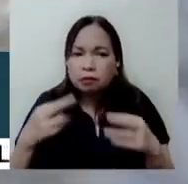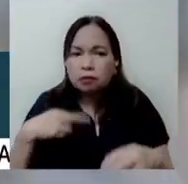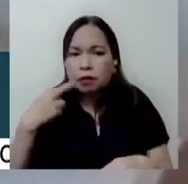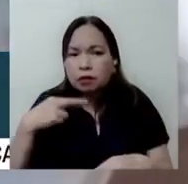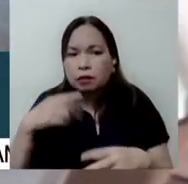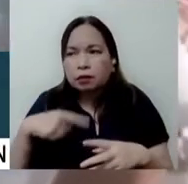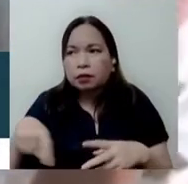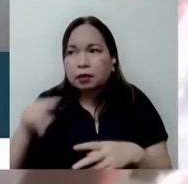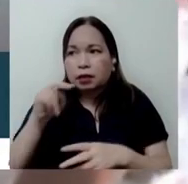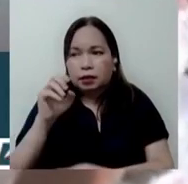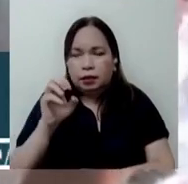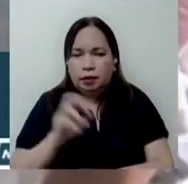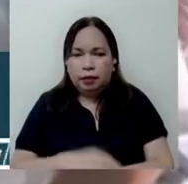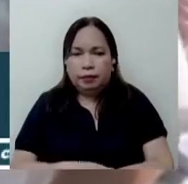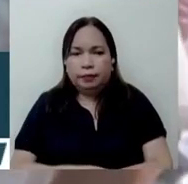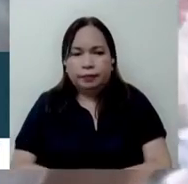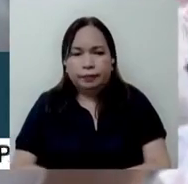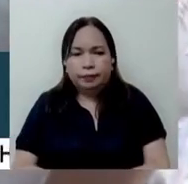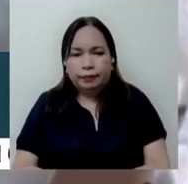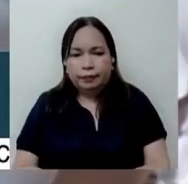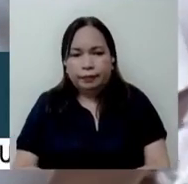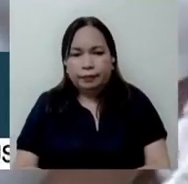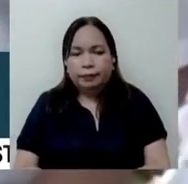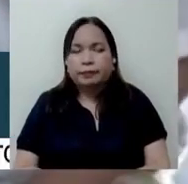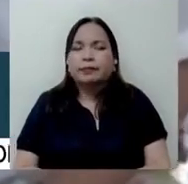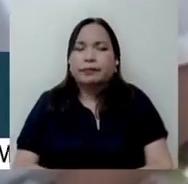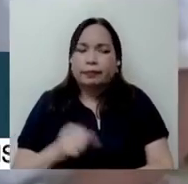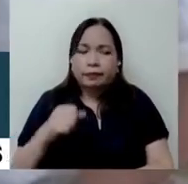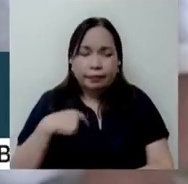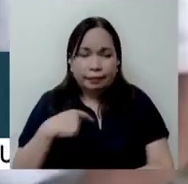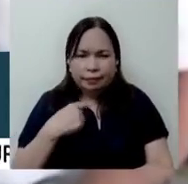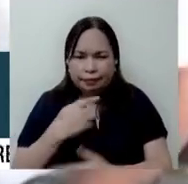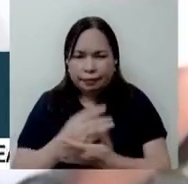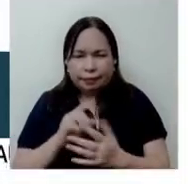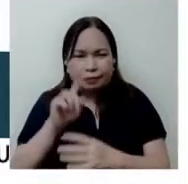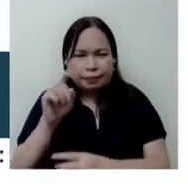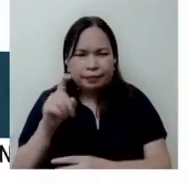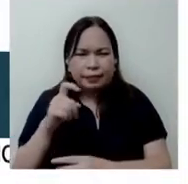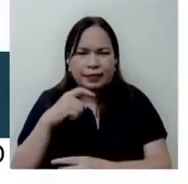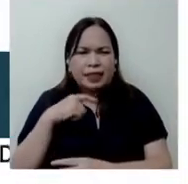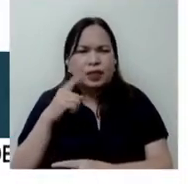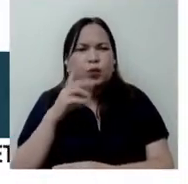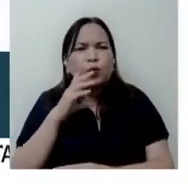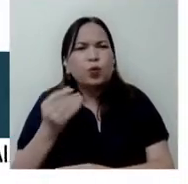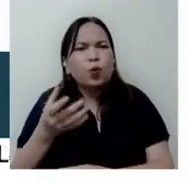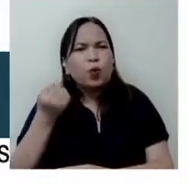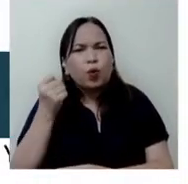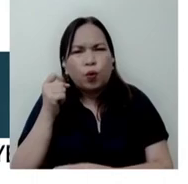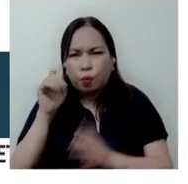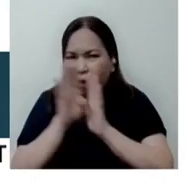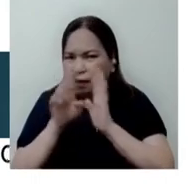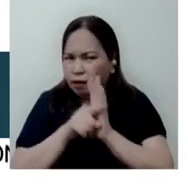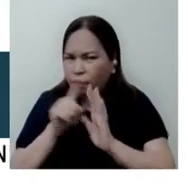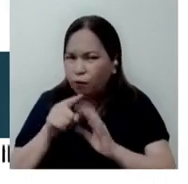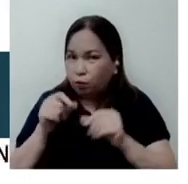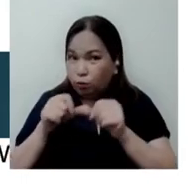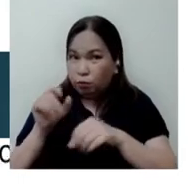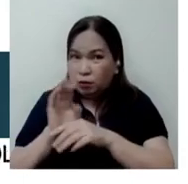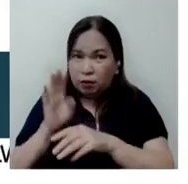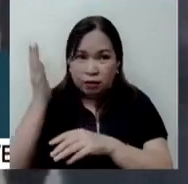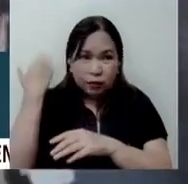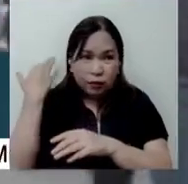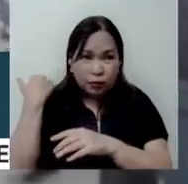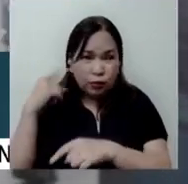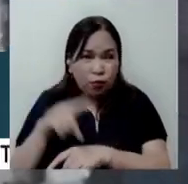Manila. Carmina. All right, Jervis, just a couple of questions for you. What do we know about the owners? How long have they been in business? Most